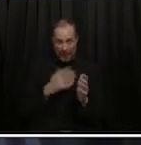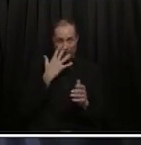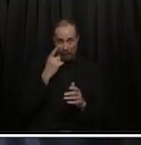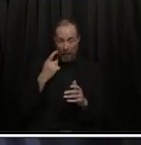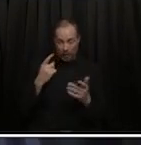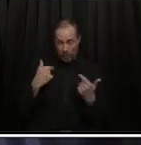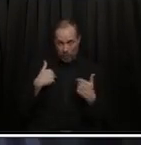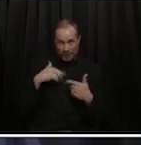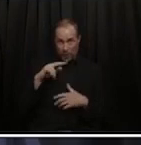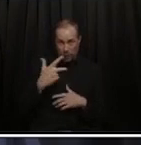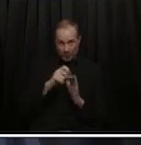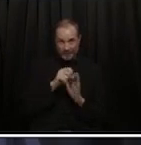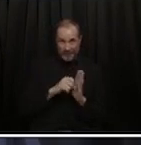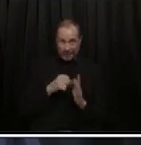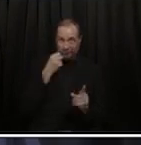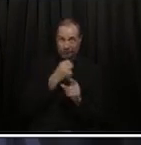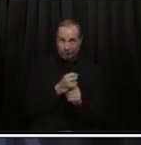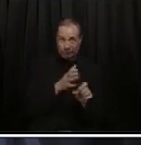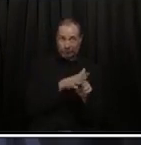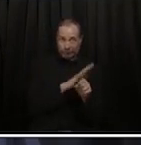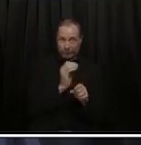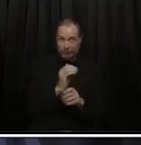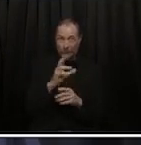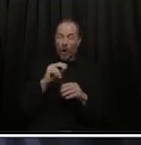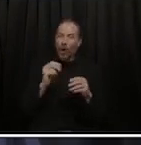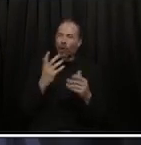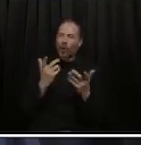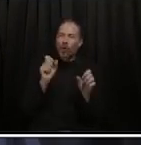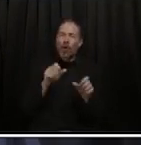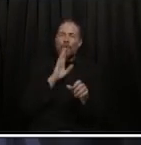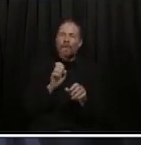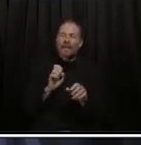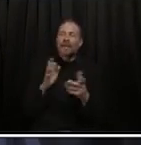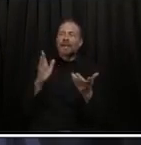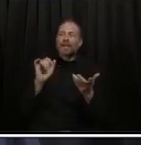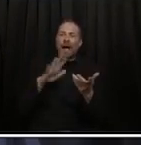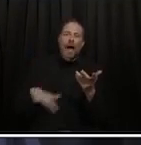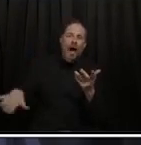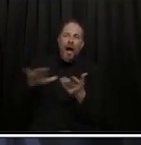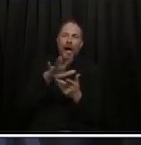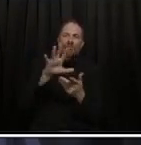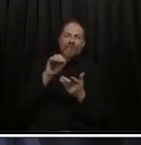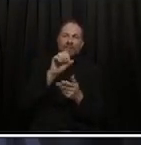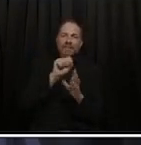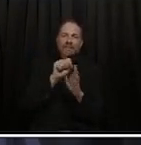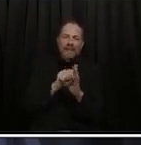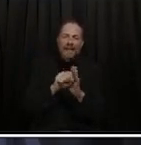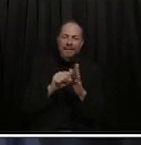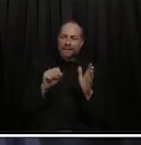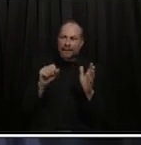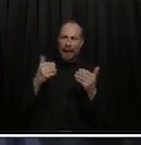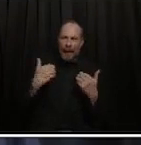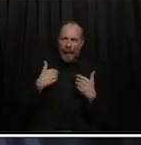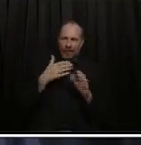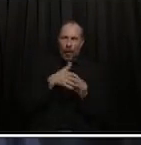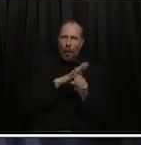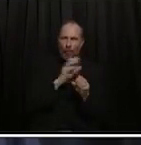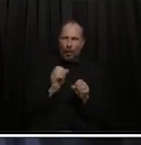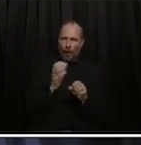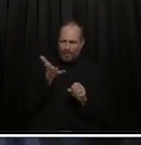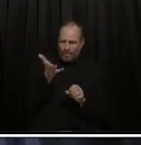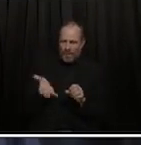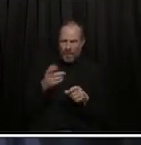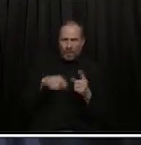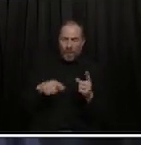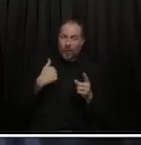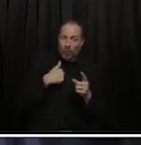be 25 states, there could be all 50 states that have the Omicron variant, but we have very good screening and detection in Colorado. As we indicated, we're screening